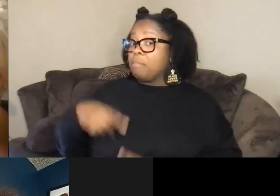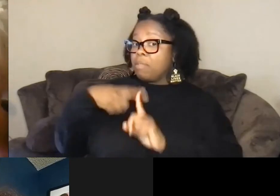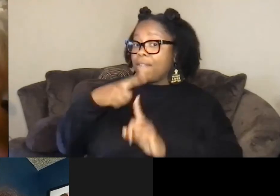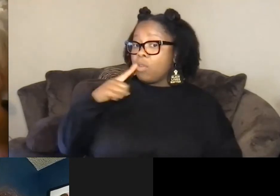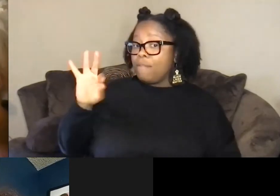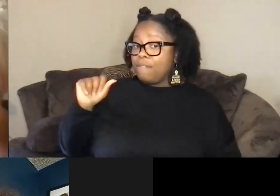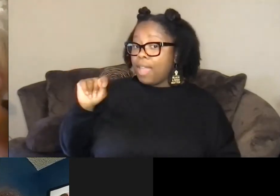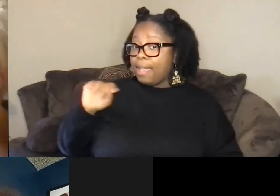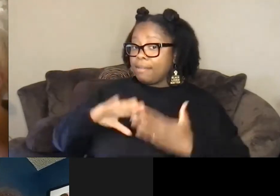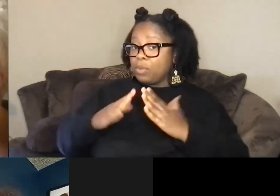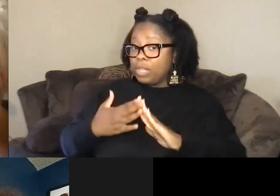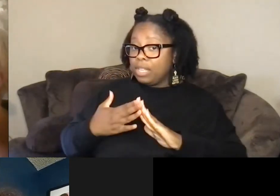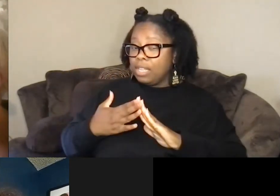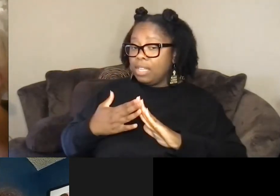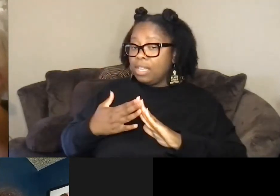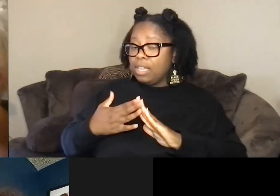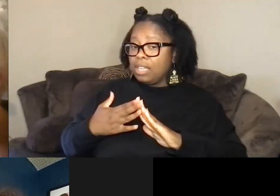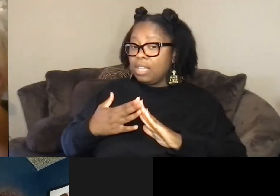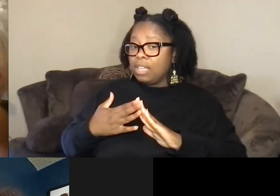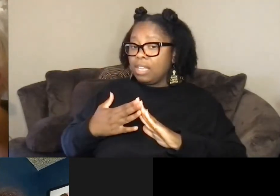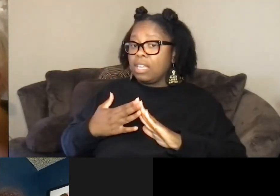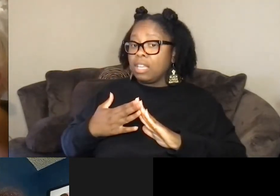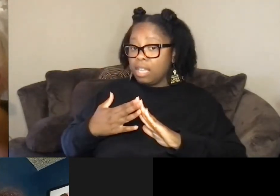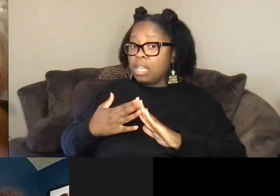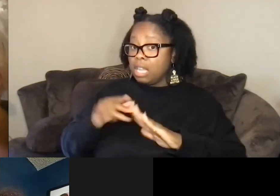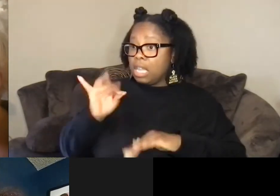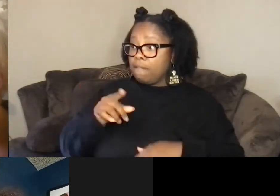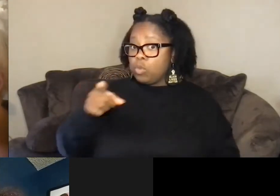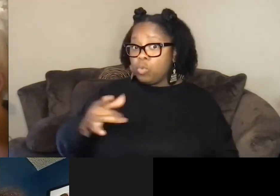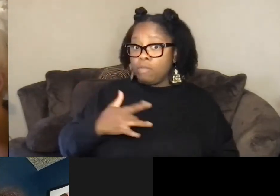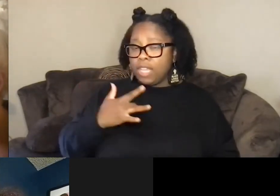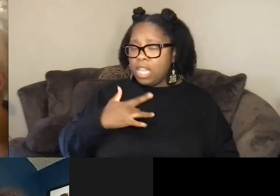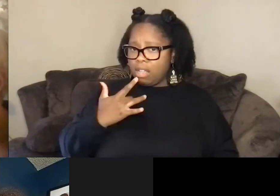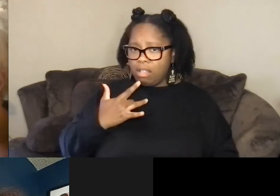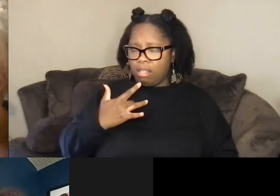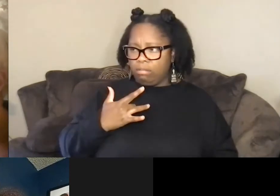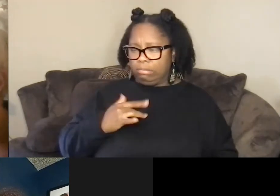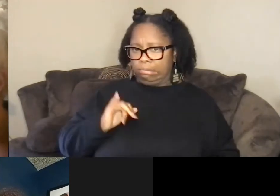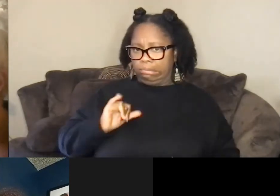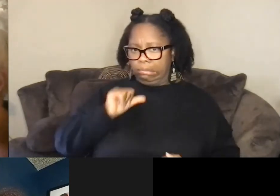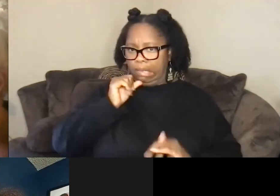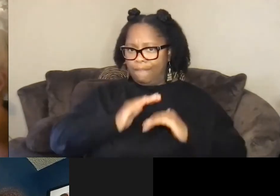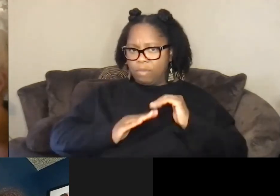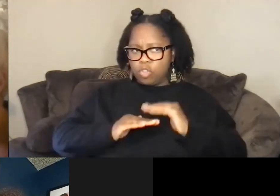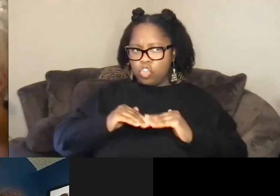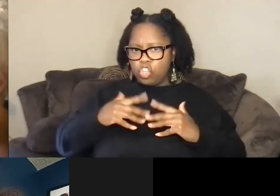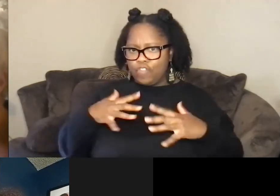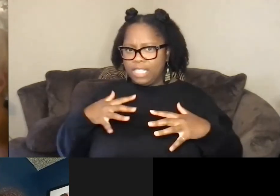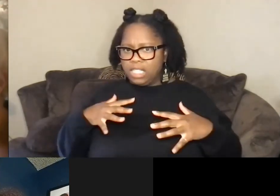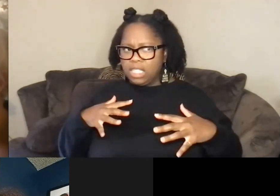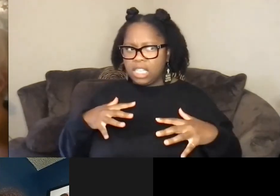also, if you are someone who feels like extremely uncomfortable or nervous at the concept